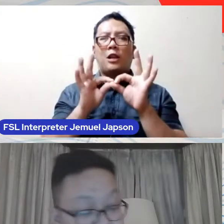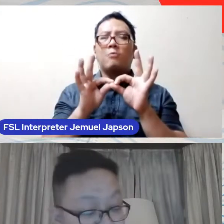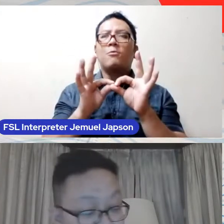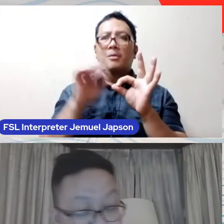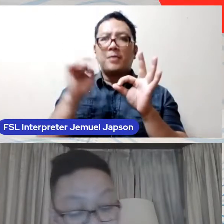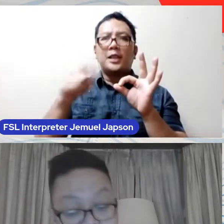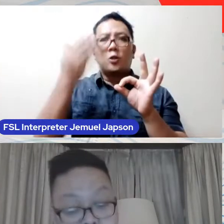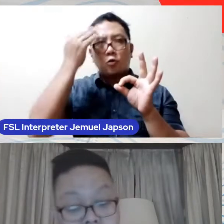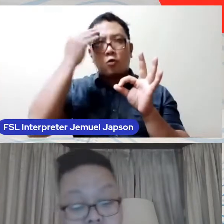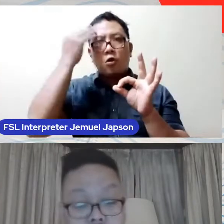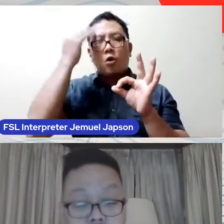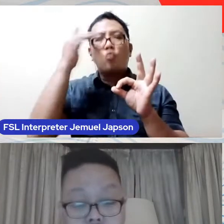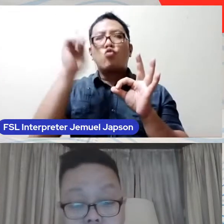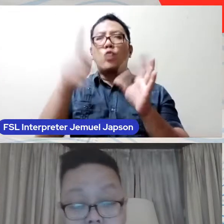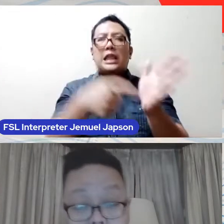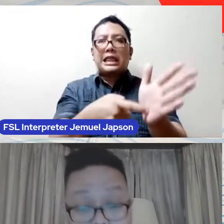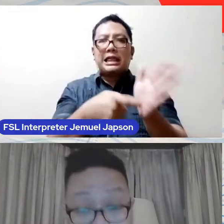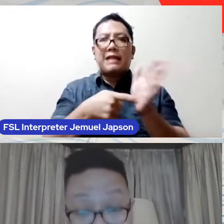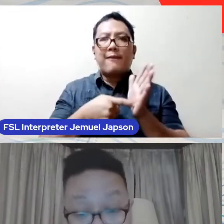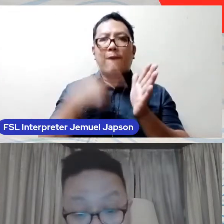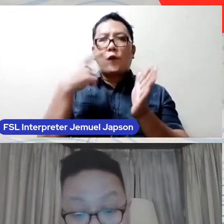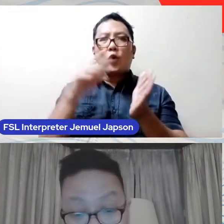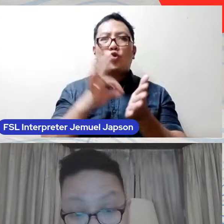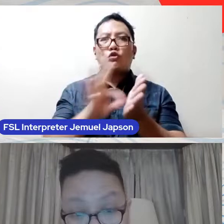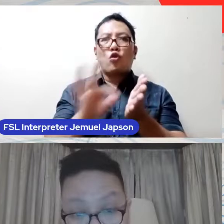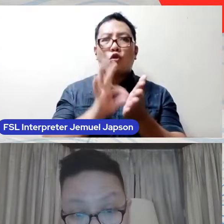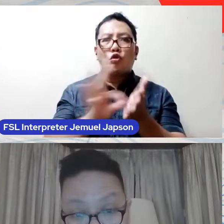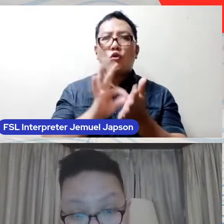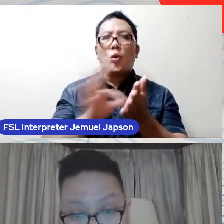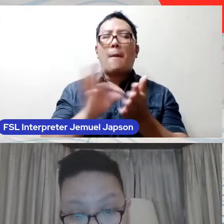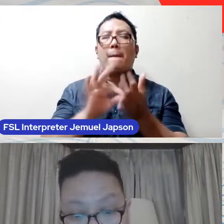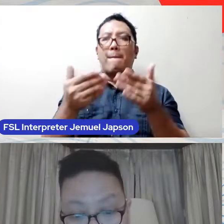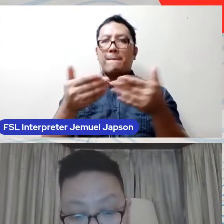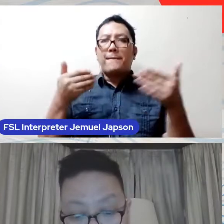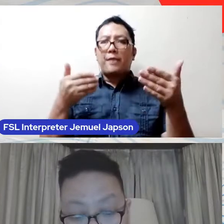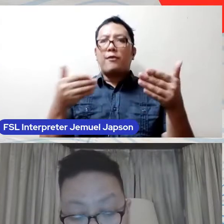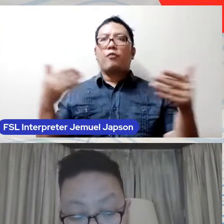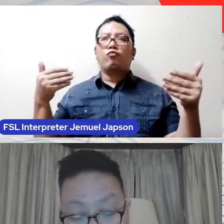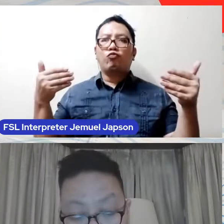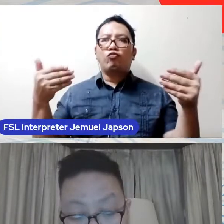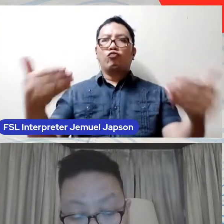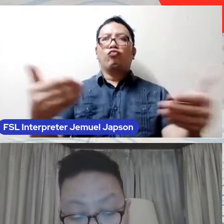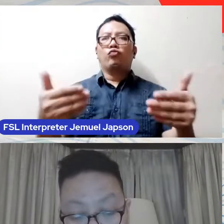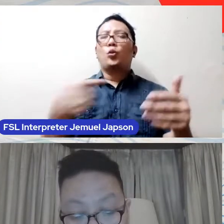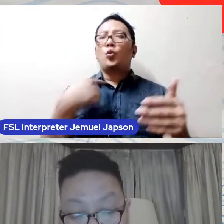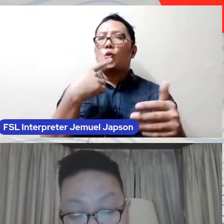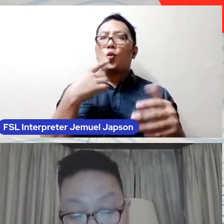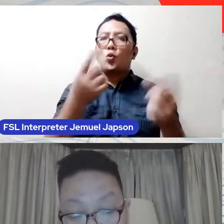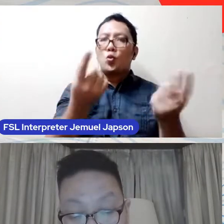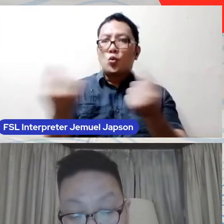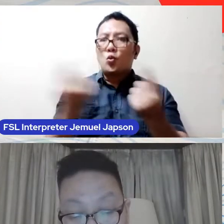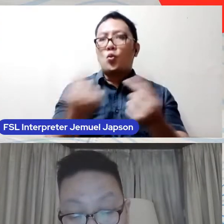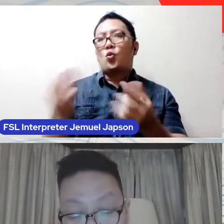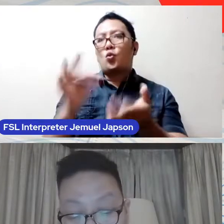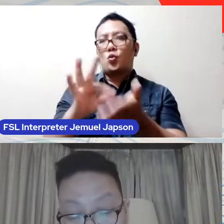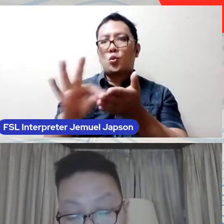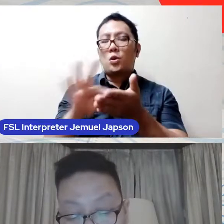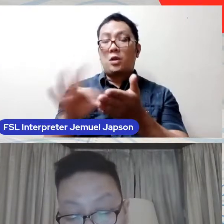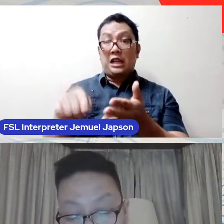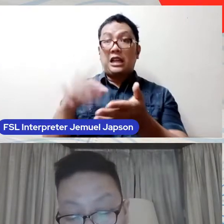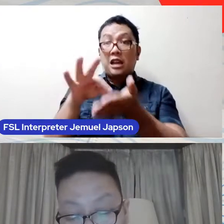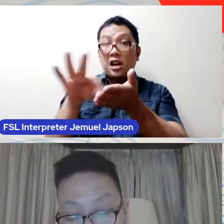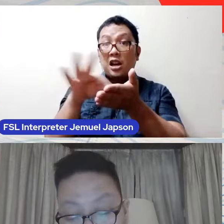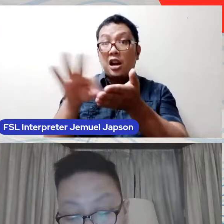po ng isang audit bago po tayo tumuloy din sa kung sino yung nagko-conduct. So, dahil ito ay isang audit, kailangan po